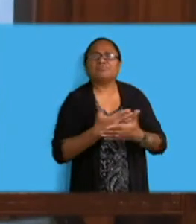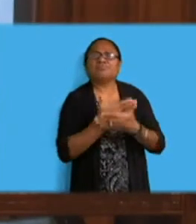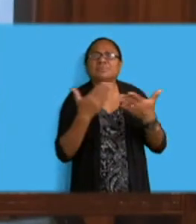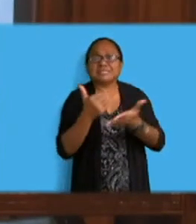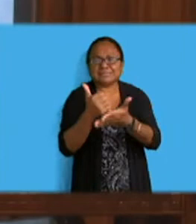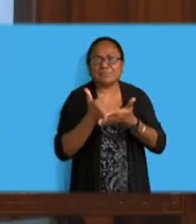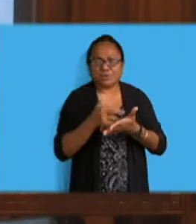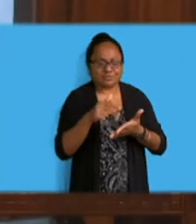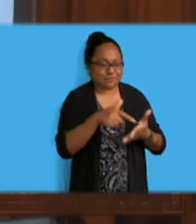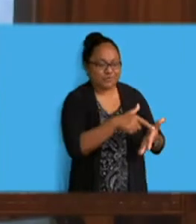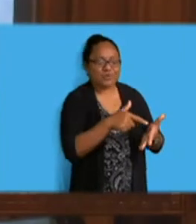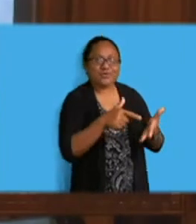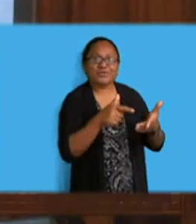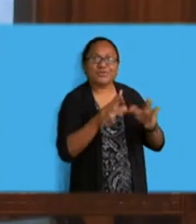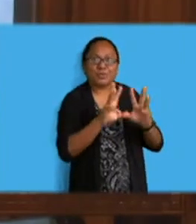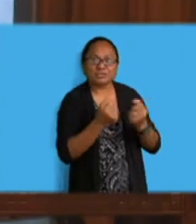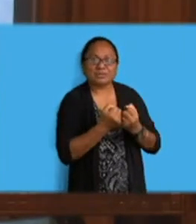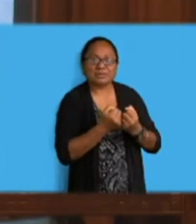We